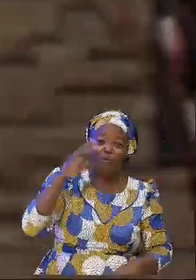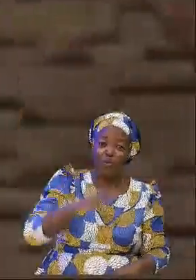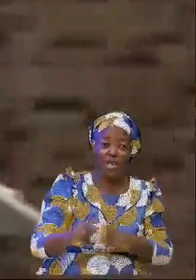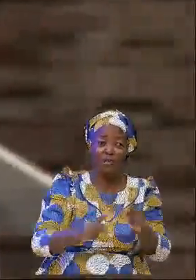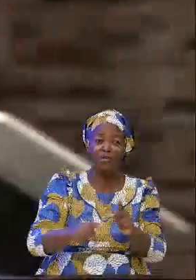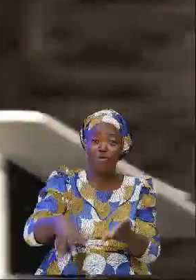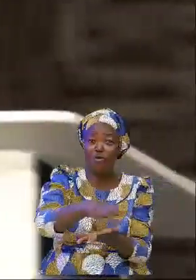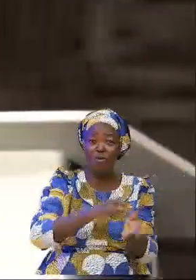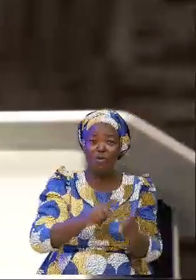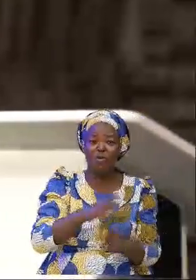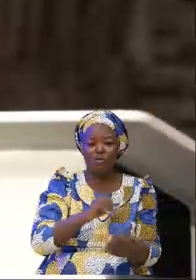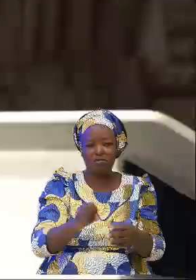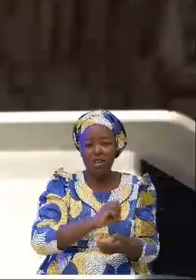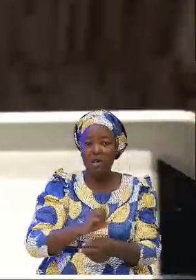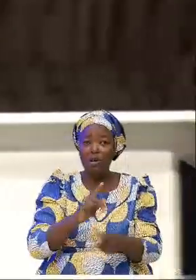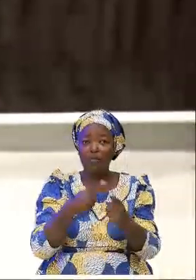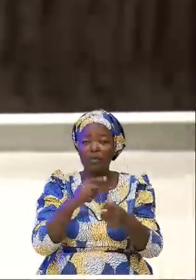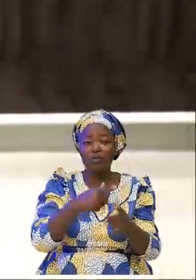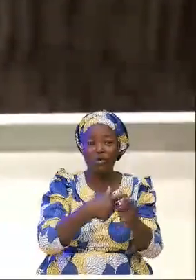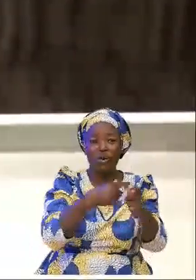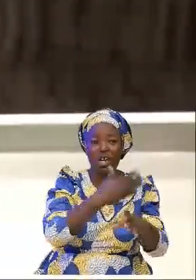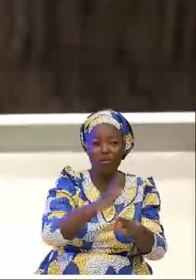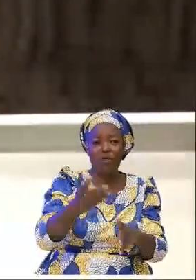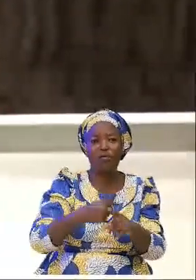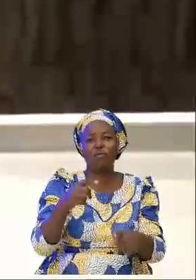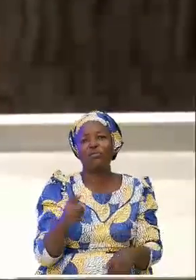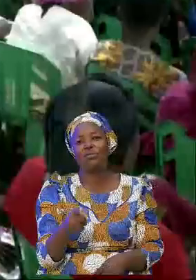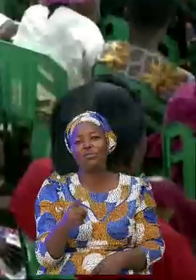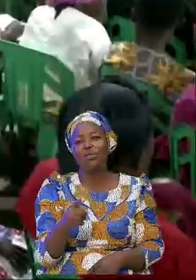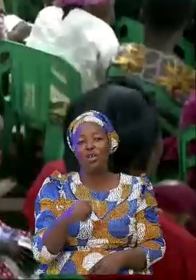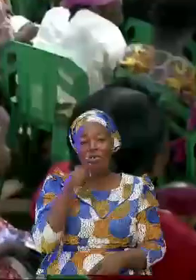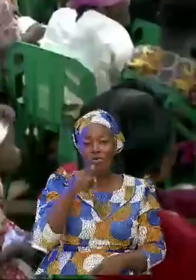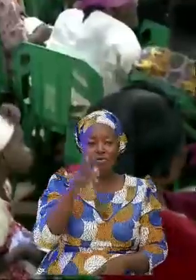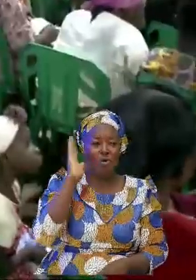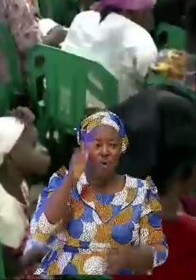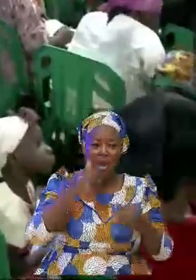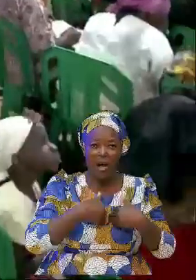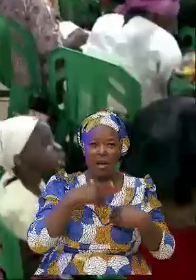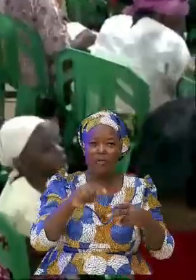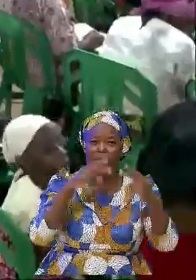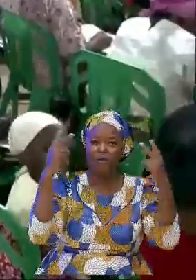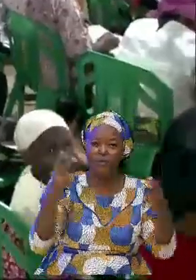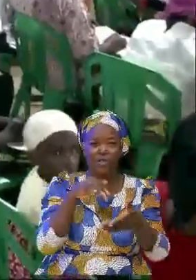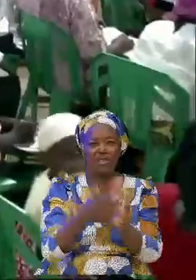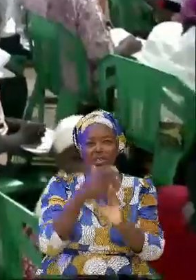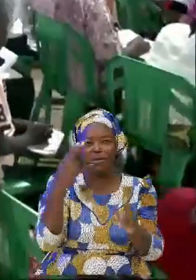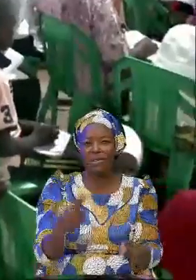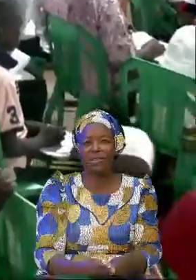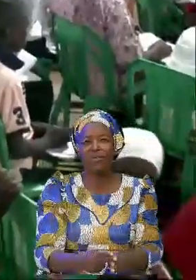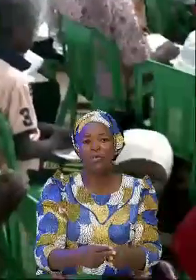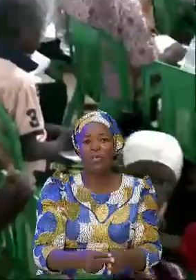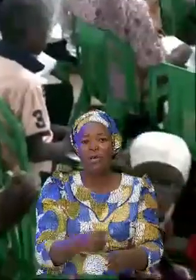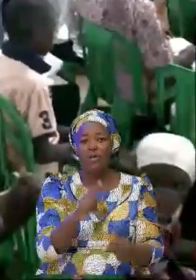coming, all those ruffians will clear out of your way. You will have